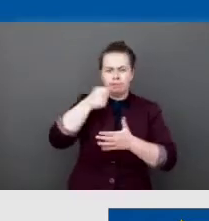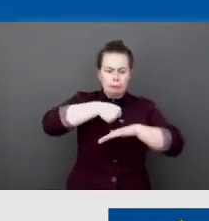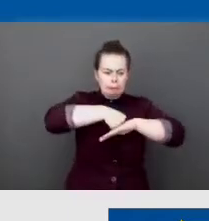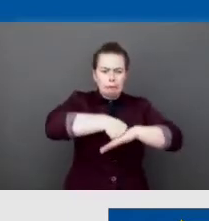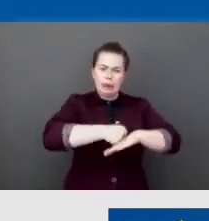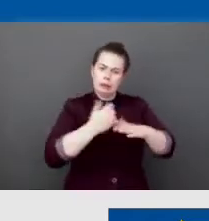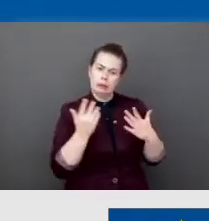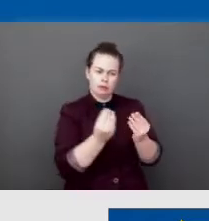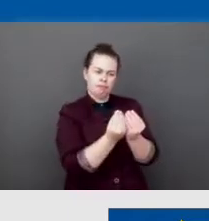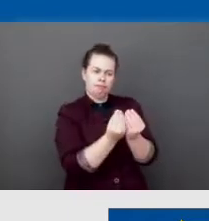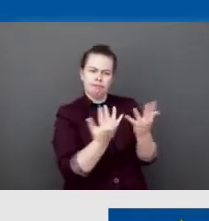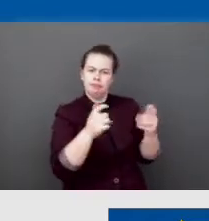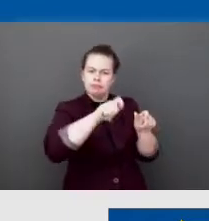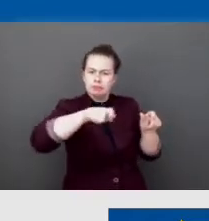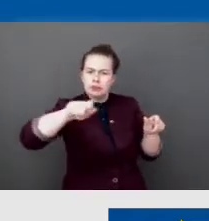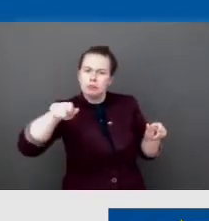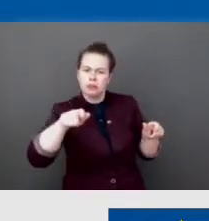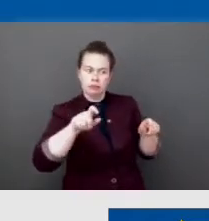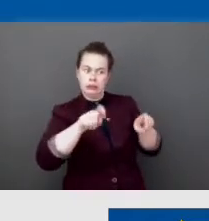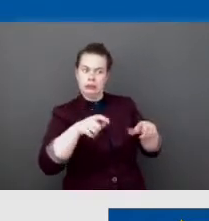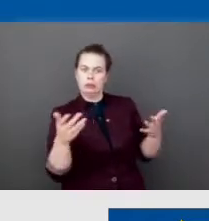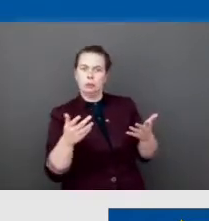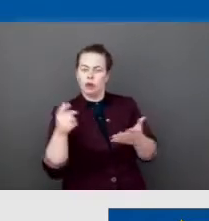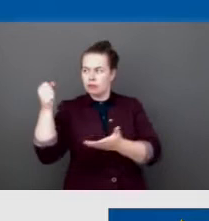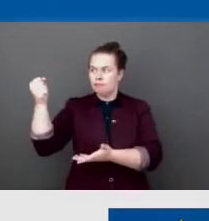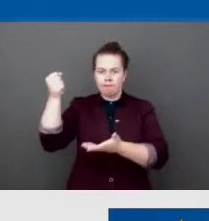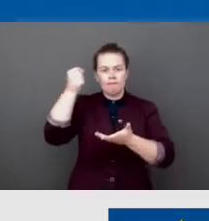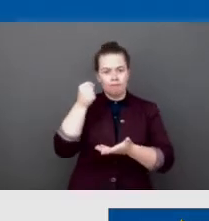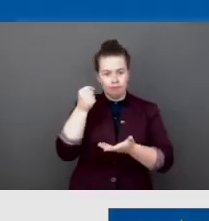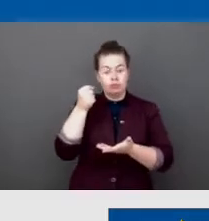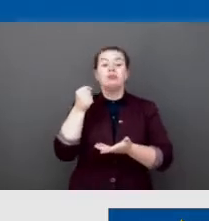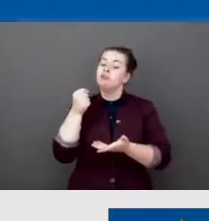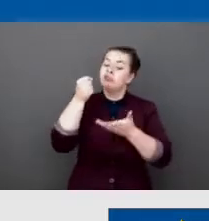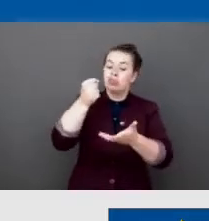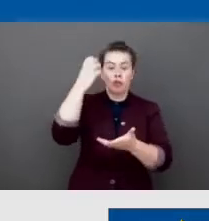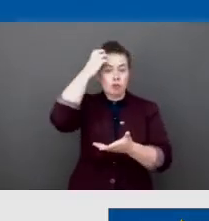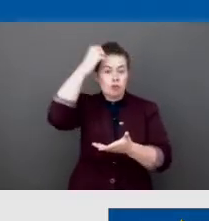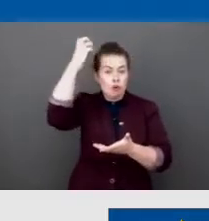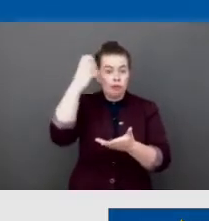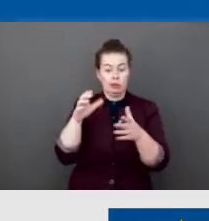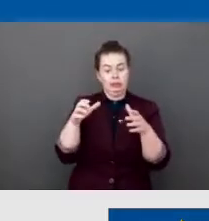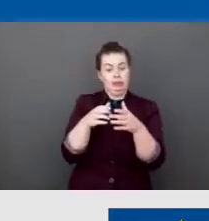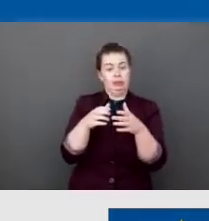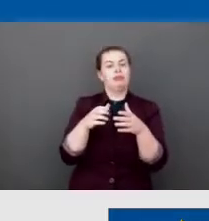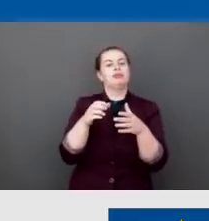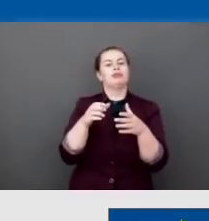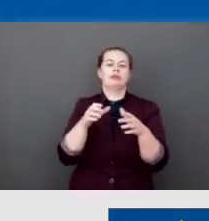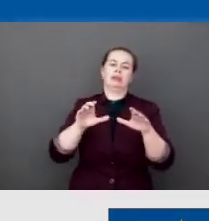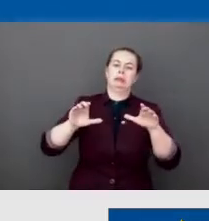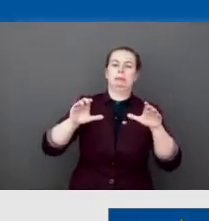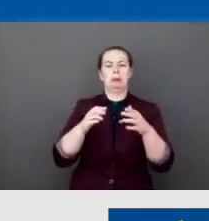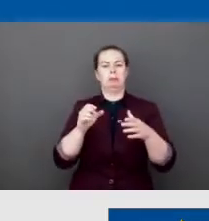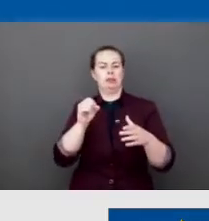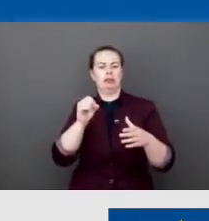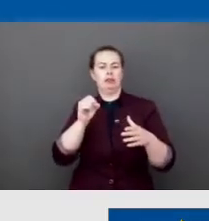on the population needs. This funding then for all local government is made available in our case to the Department of Health,